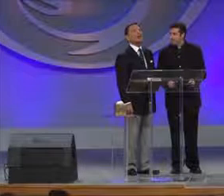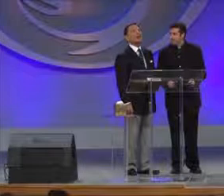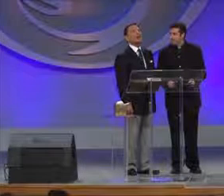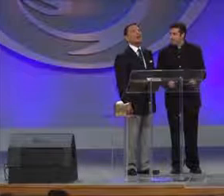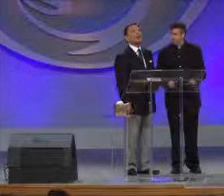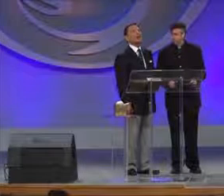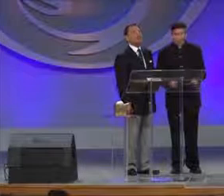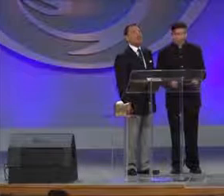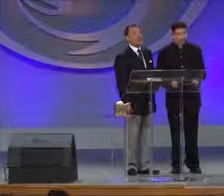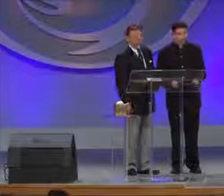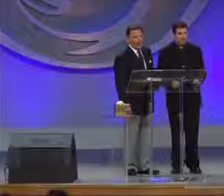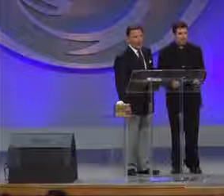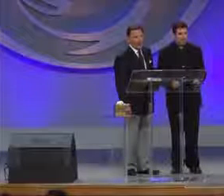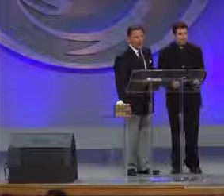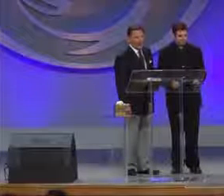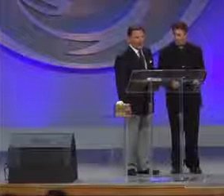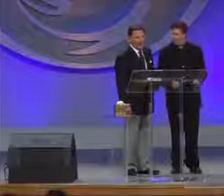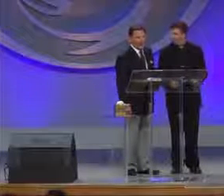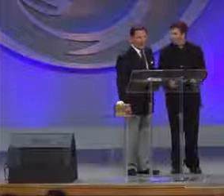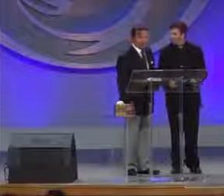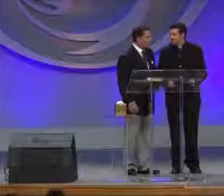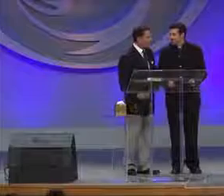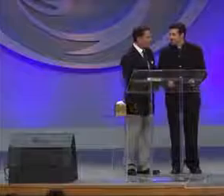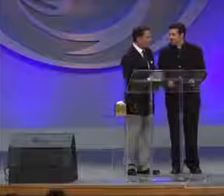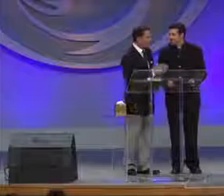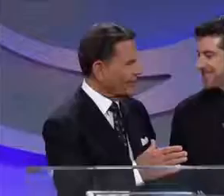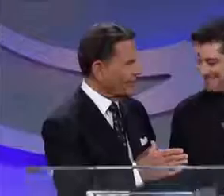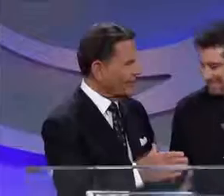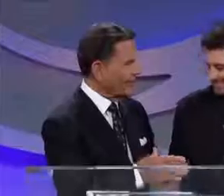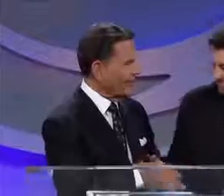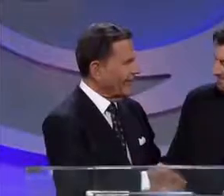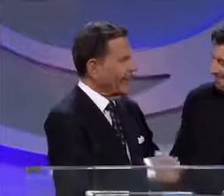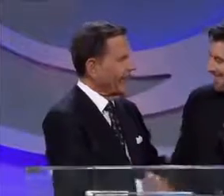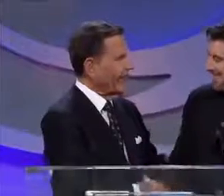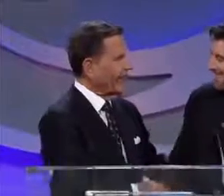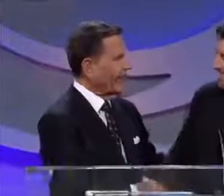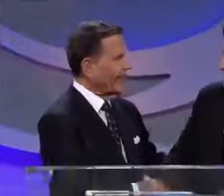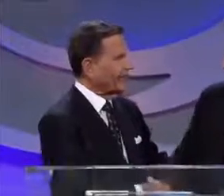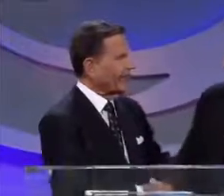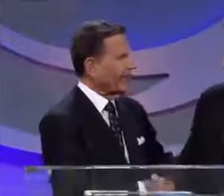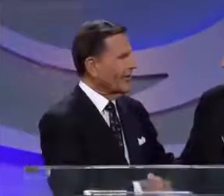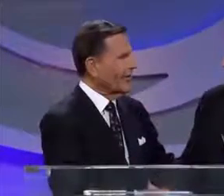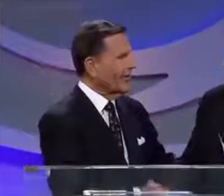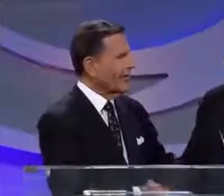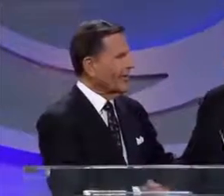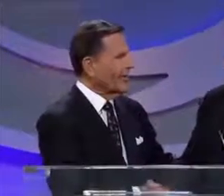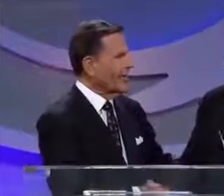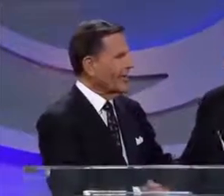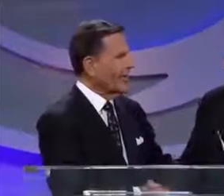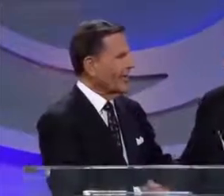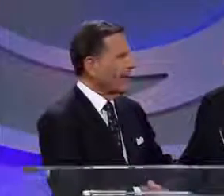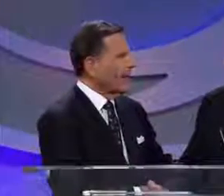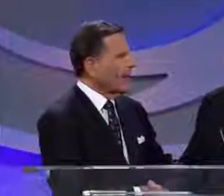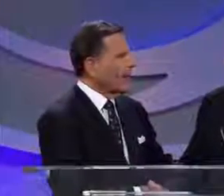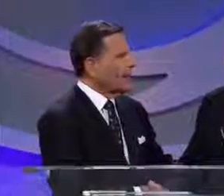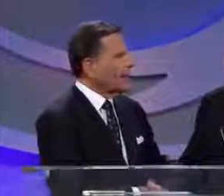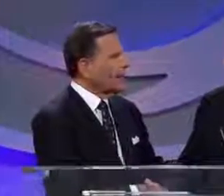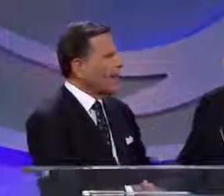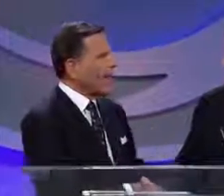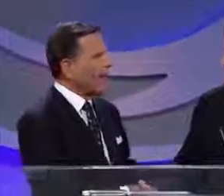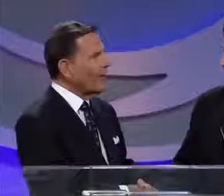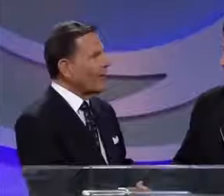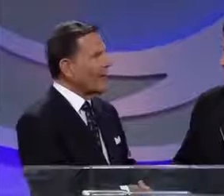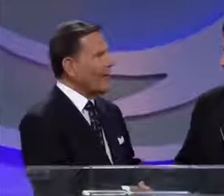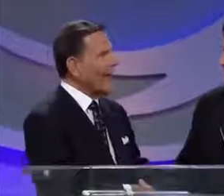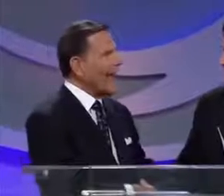you welcome Tony Palmer to this platform? Bishop, thank you, sir. Bless you. Yes, sir. Amen. Do